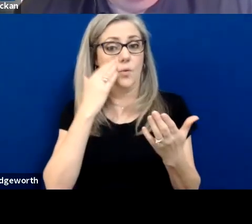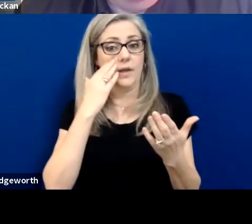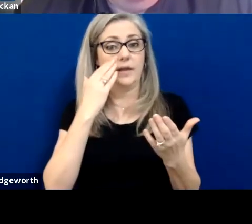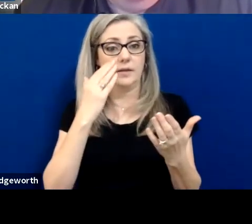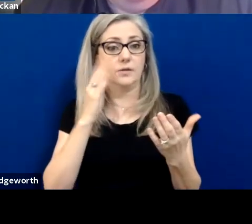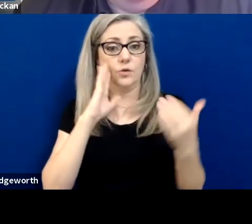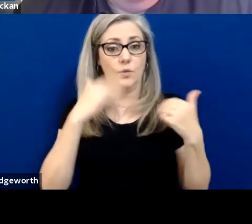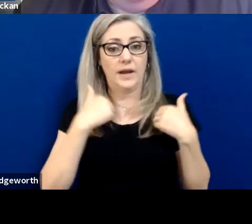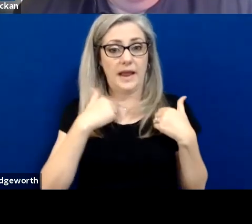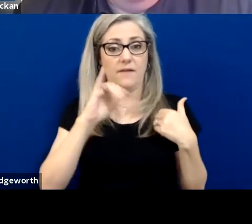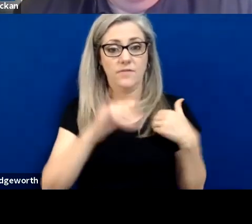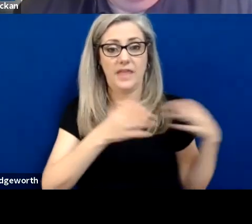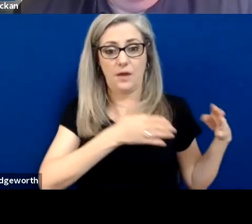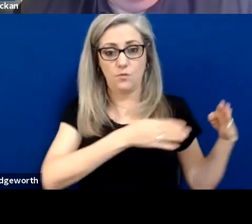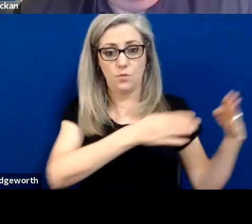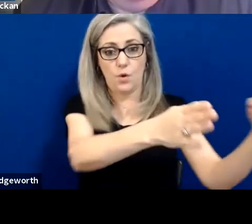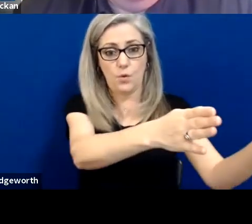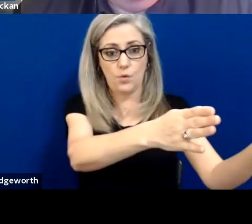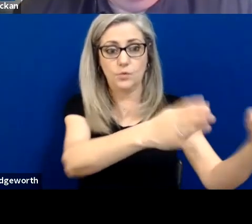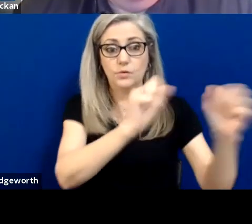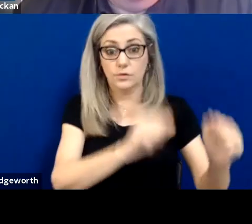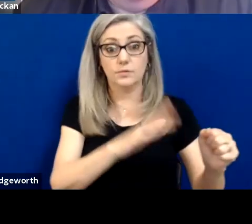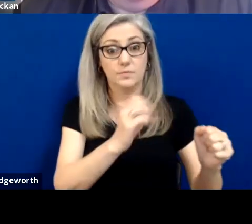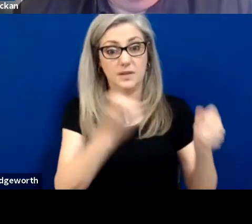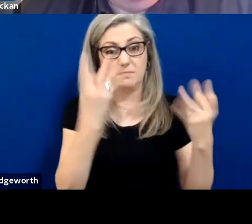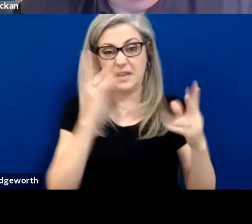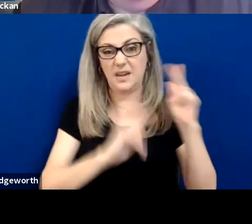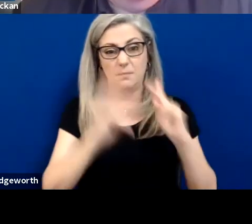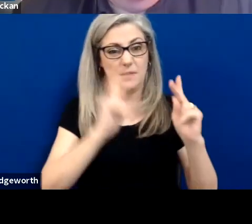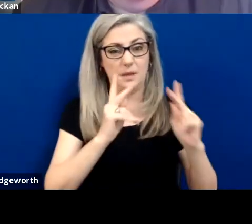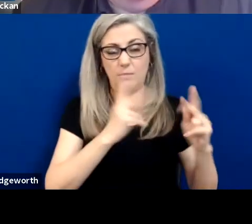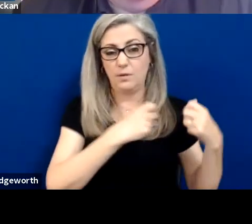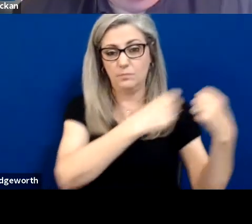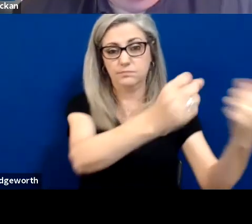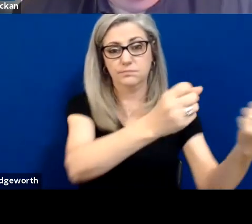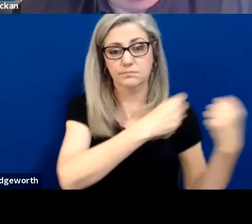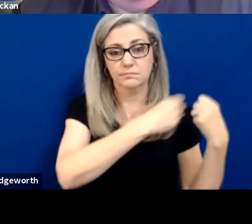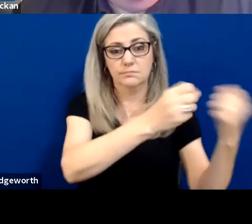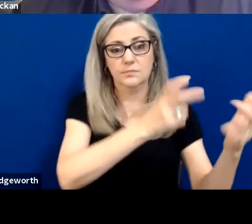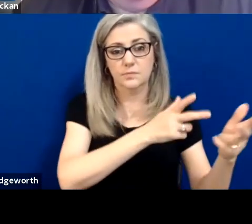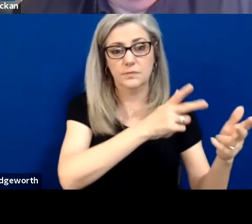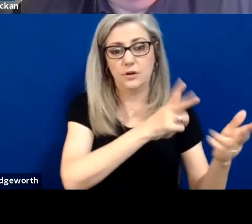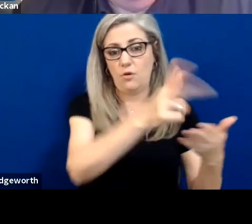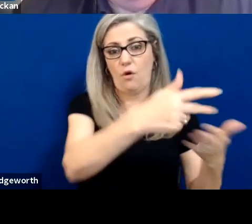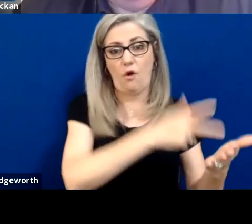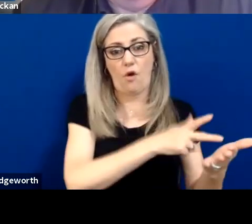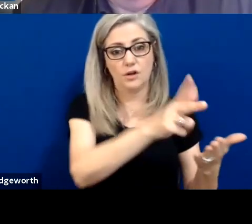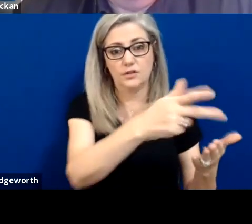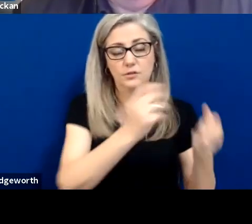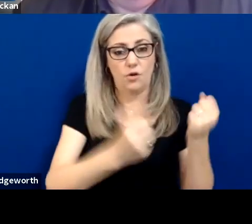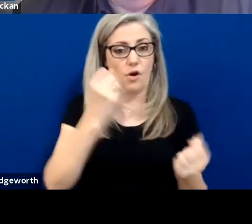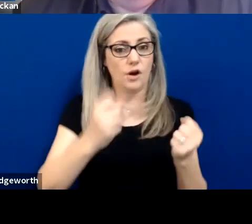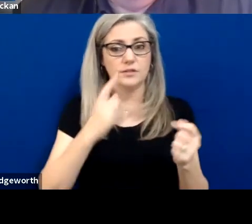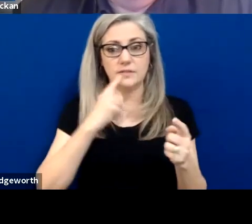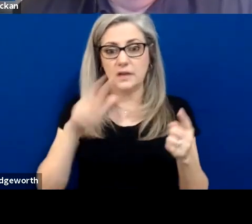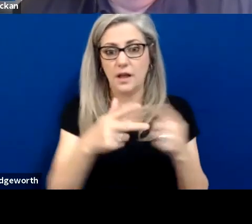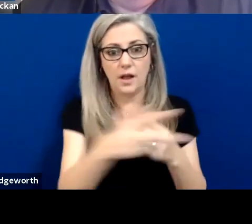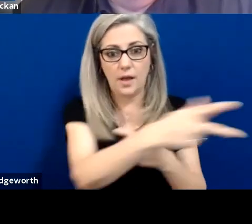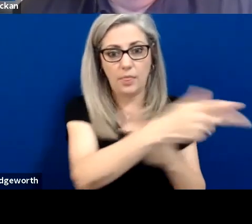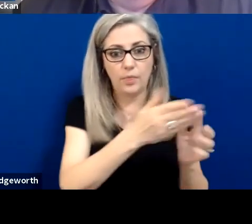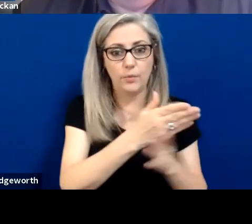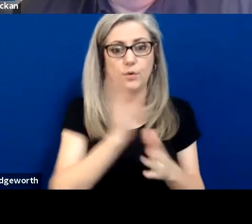access road there, which could be heavily traveled based on the number of cars that are cutting through this neighborhood, you know, from